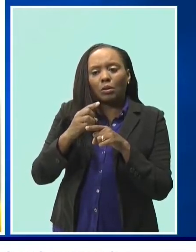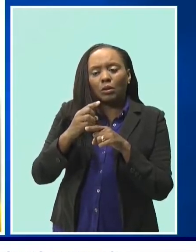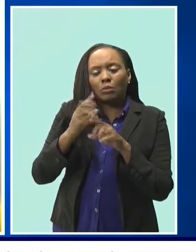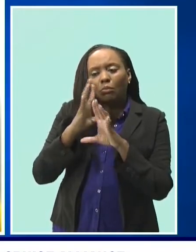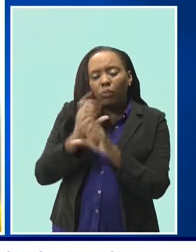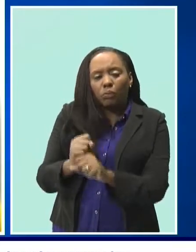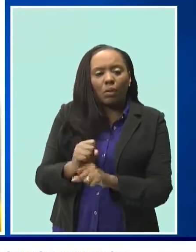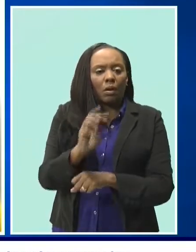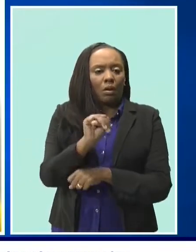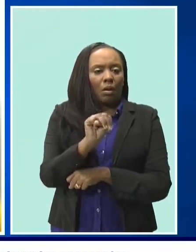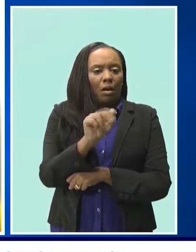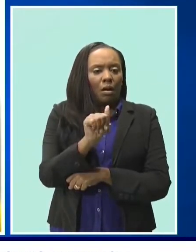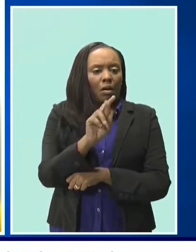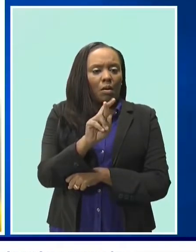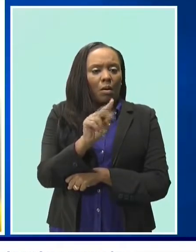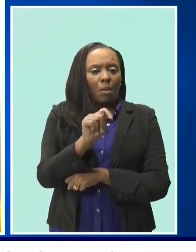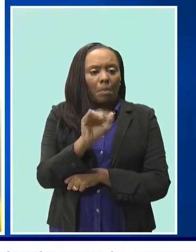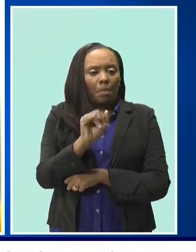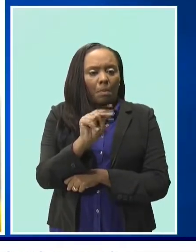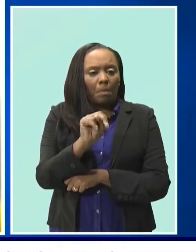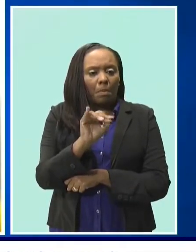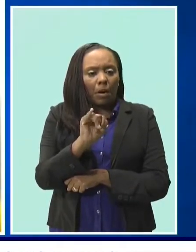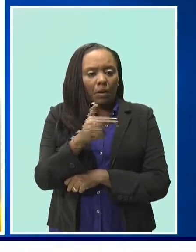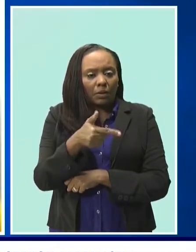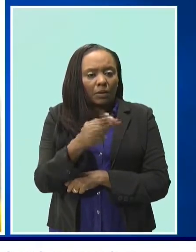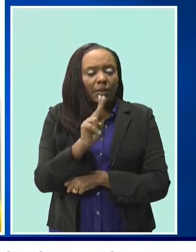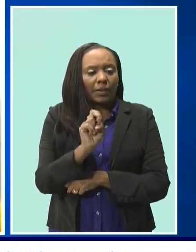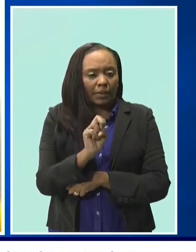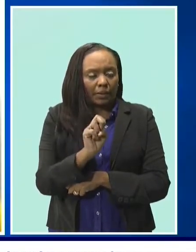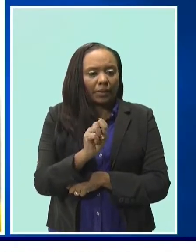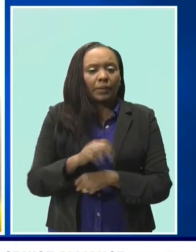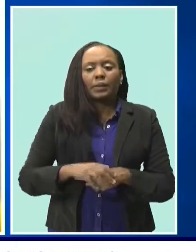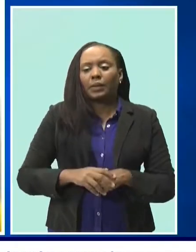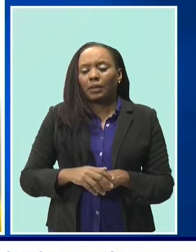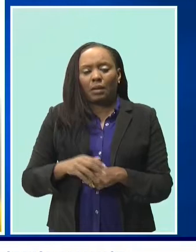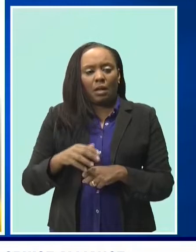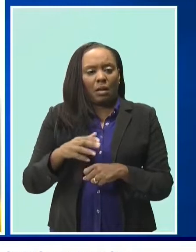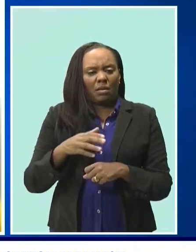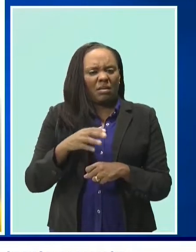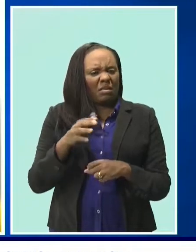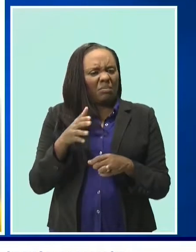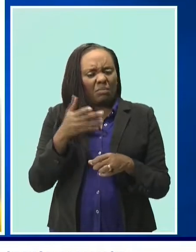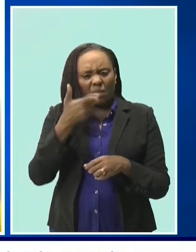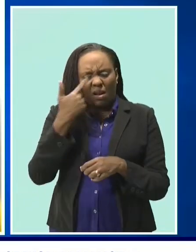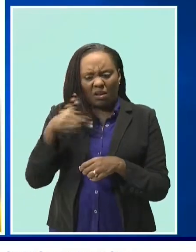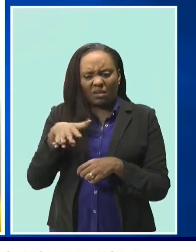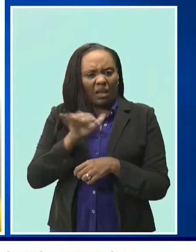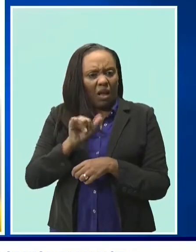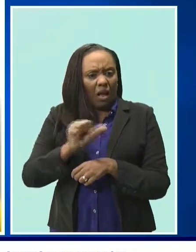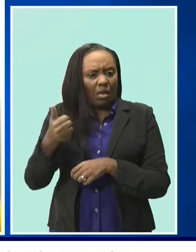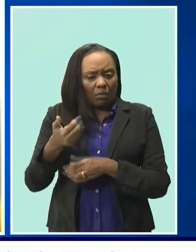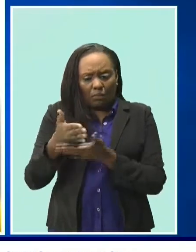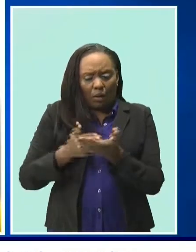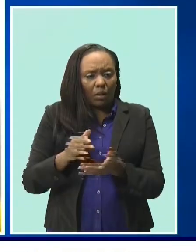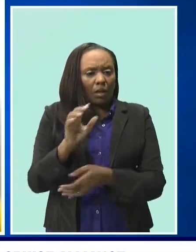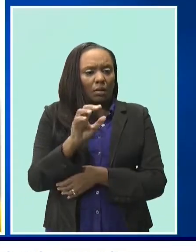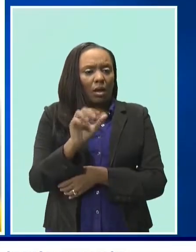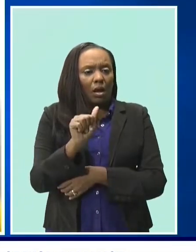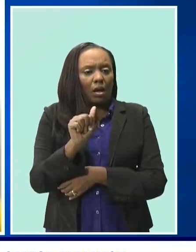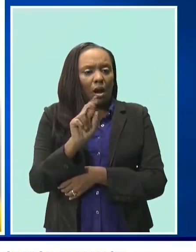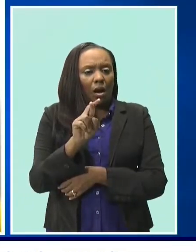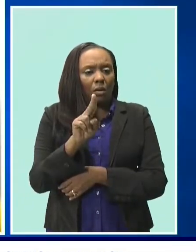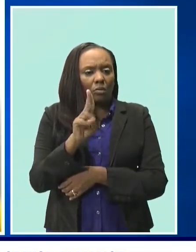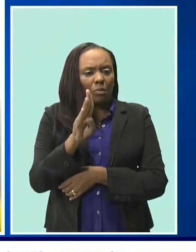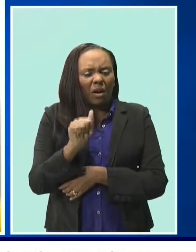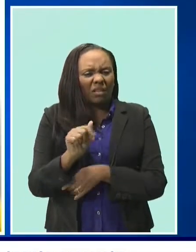Martinique, in concert with the attractiveness of parts of the Dutch Caribbean, Aruba and Curacao, etc., that you can